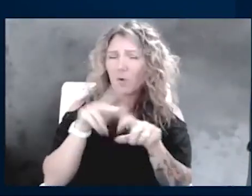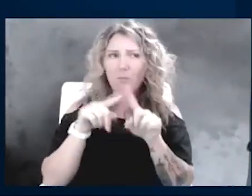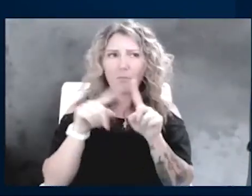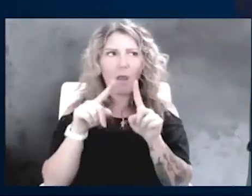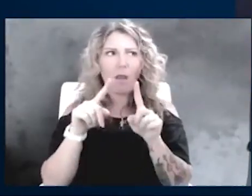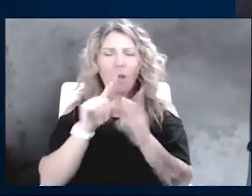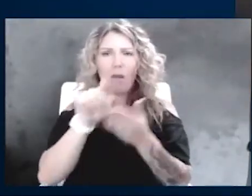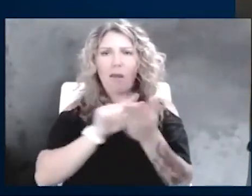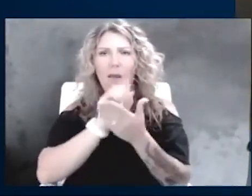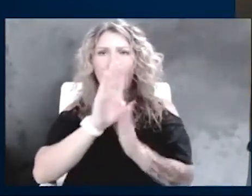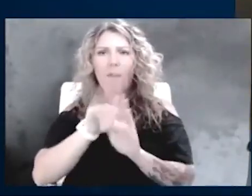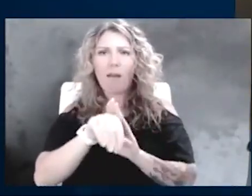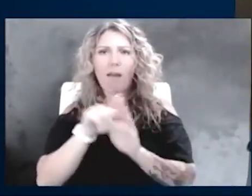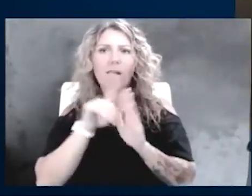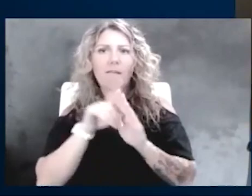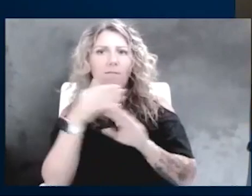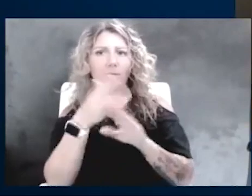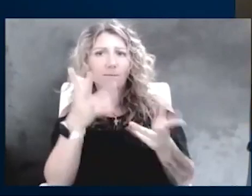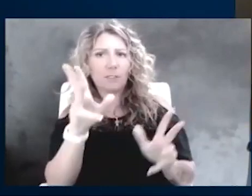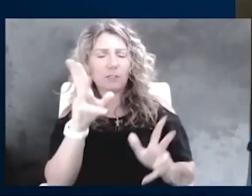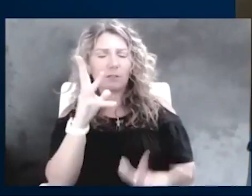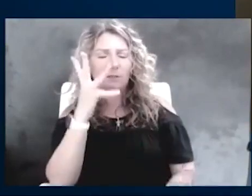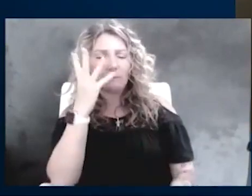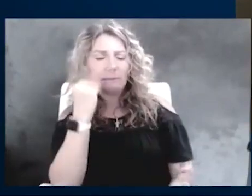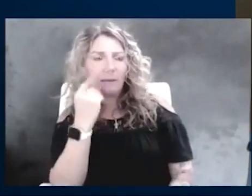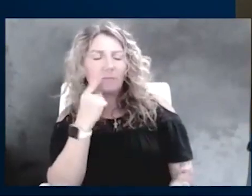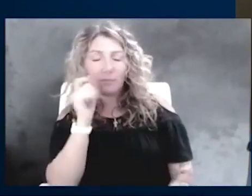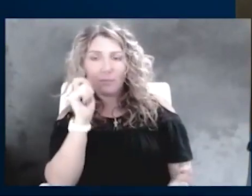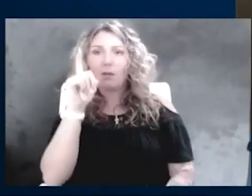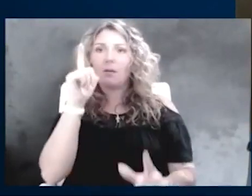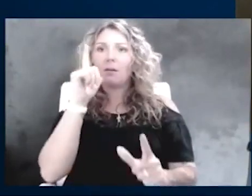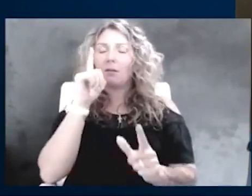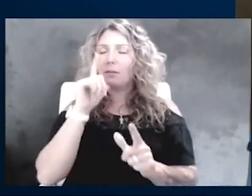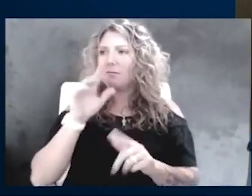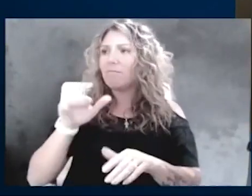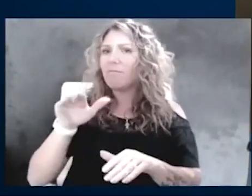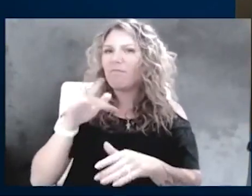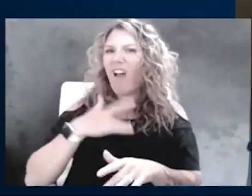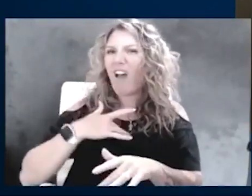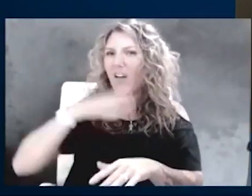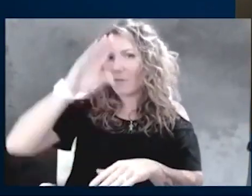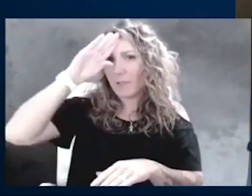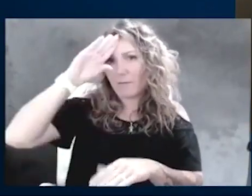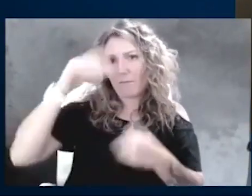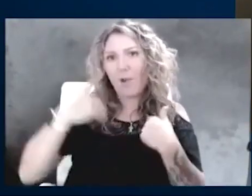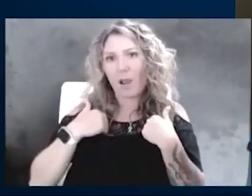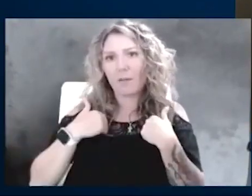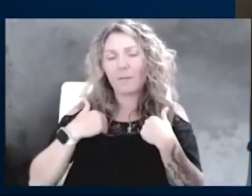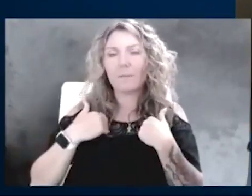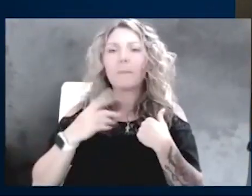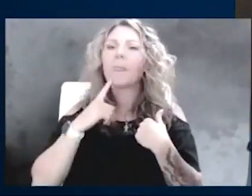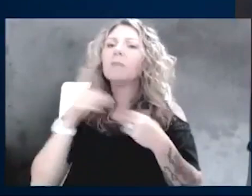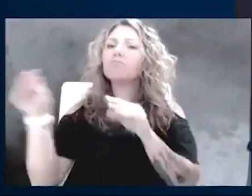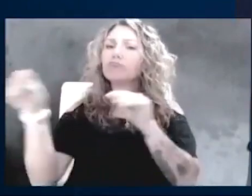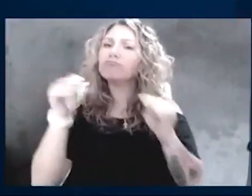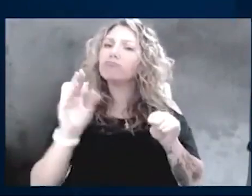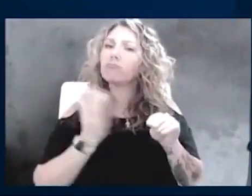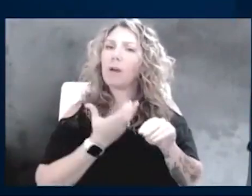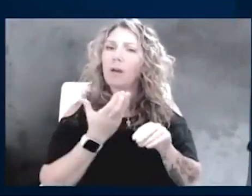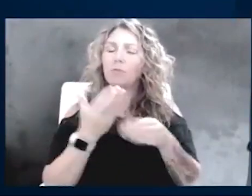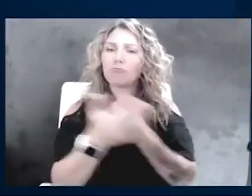asleep, and I could just tell she had a fever. And so we moved her into our room, and she just seemed kind of